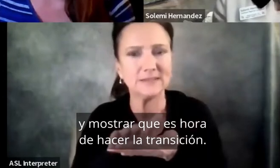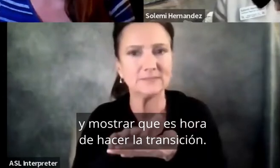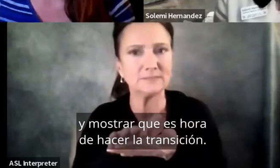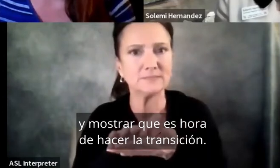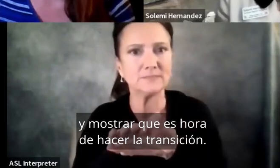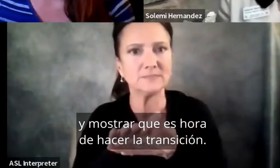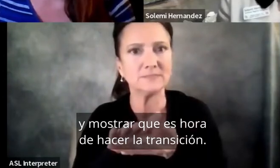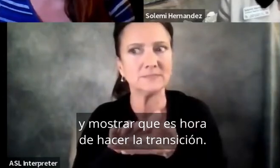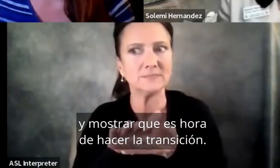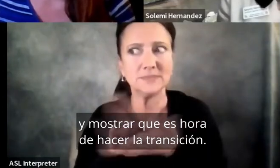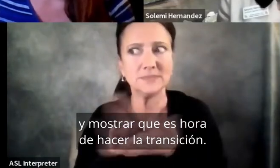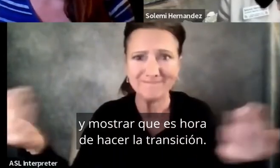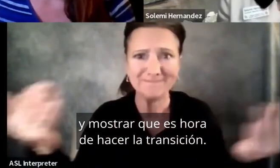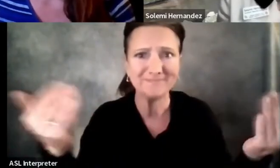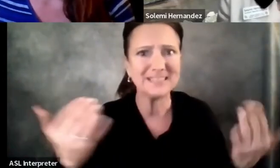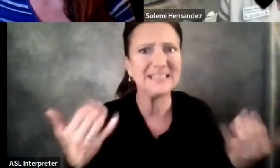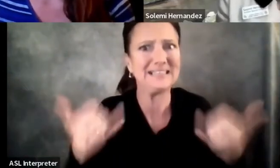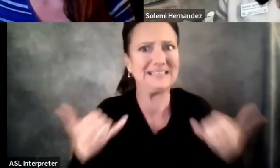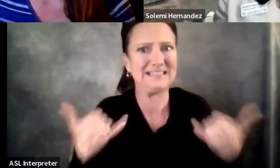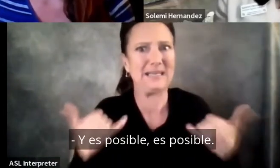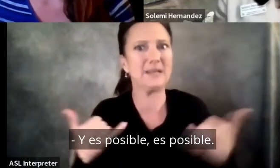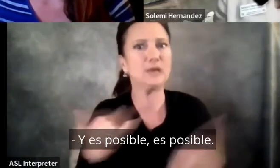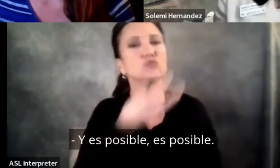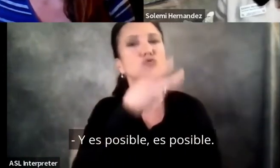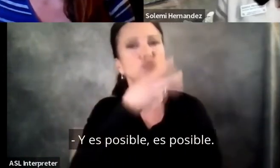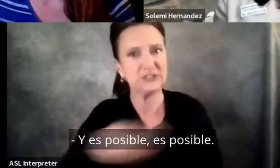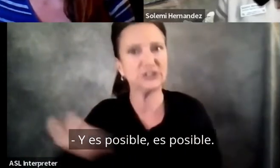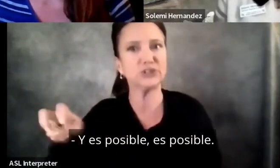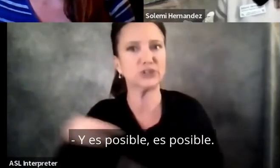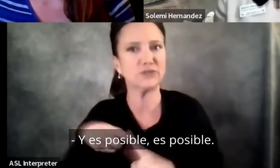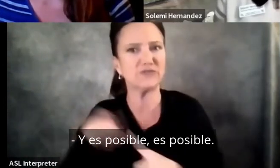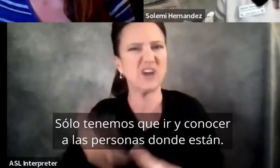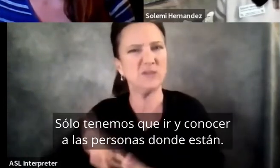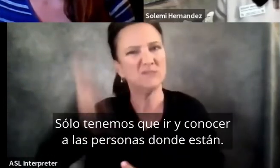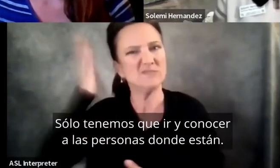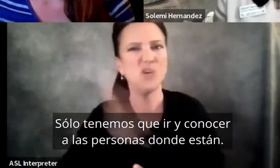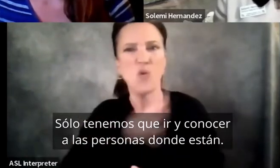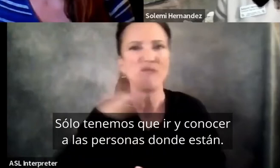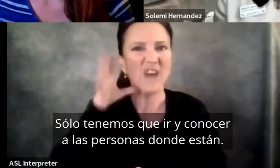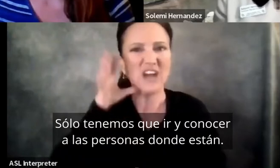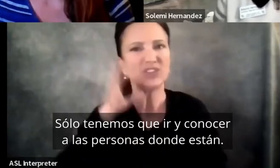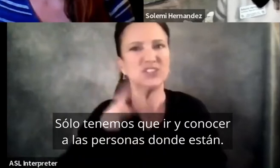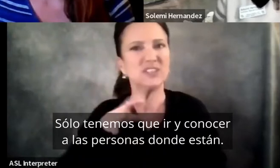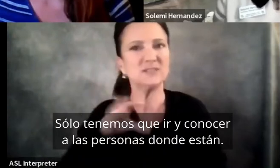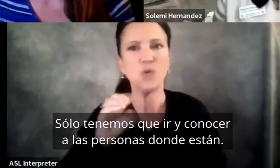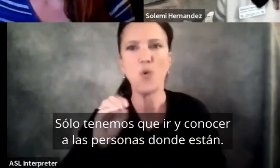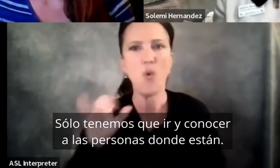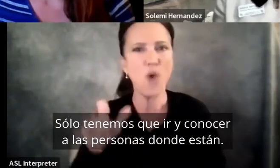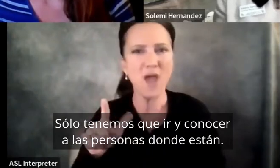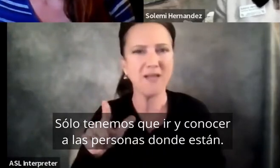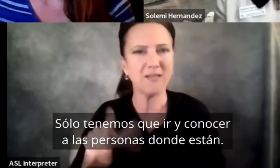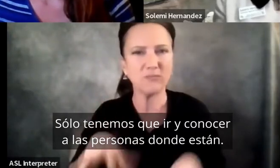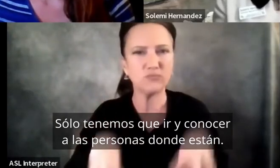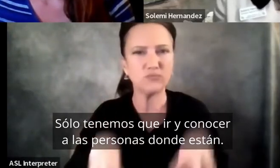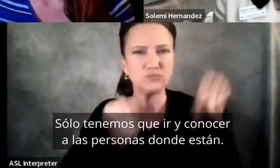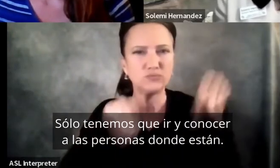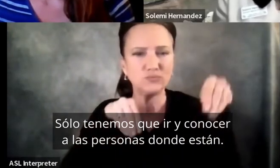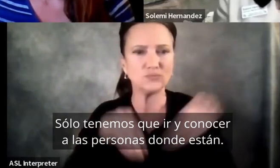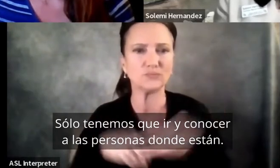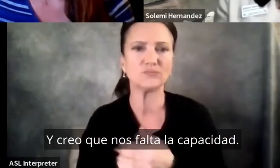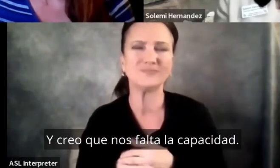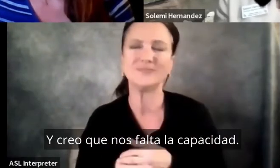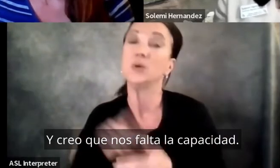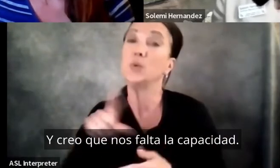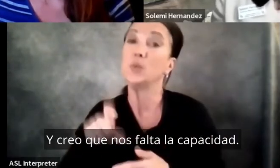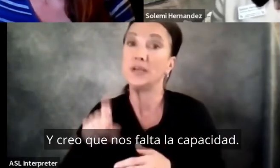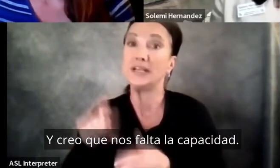and show that it's time to transition. And it's possible. It's possible. We just need to go and meet the people where they